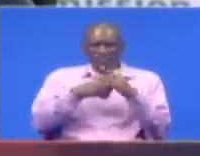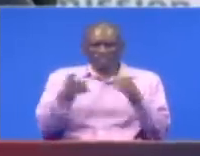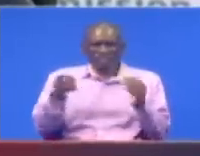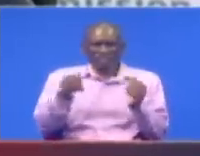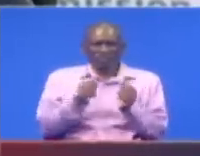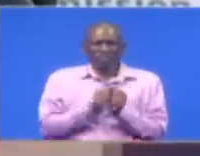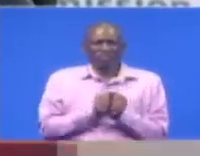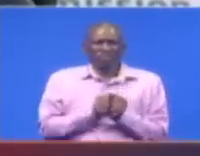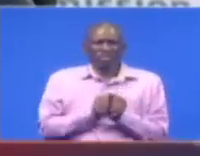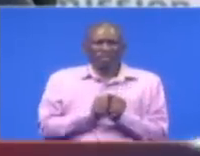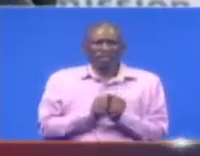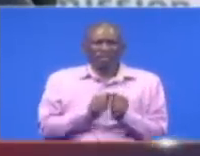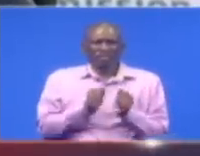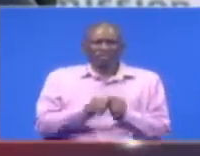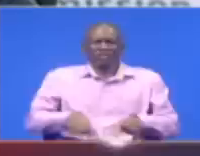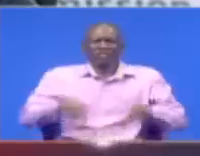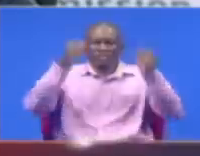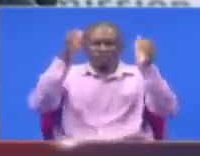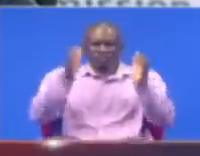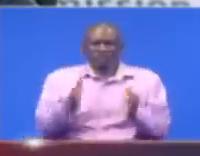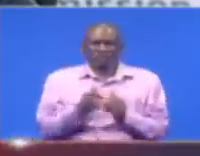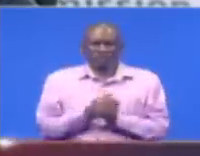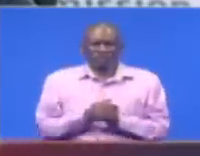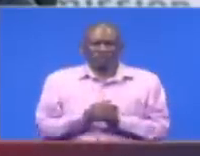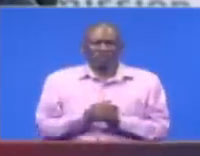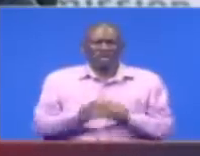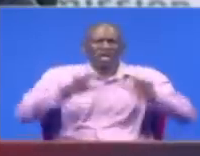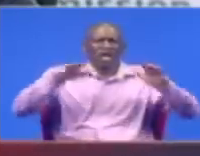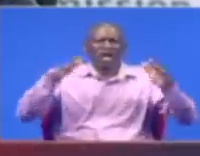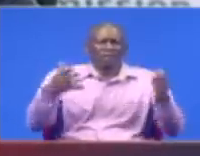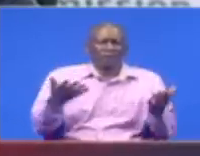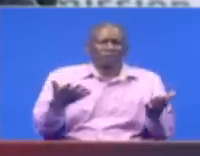the Chair on